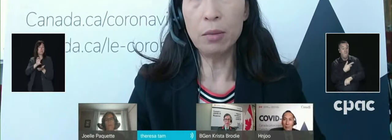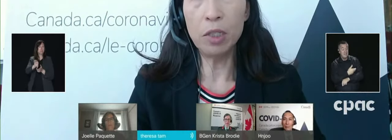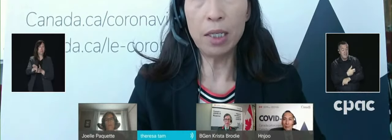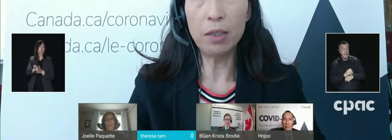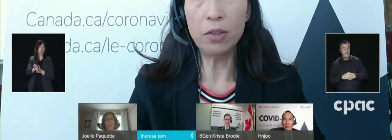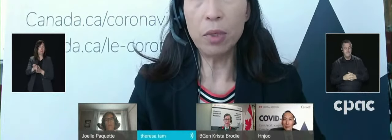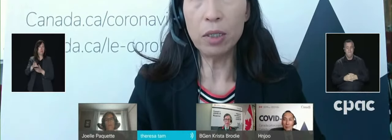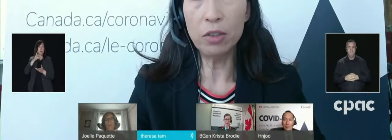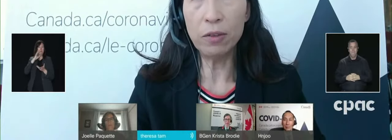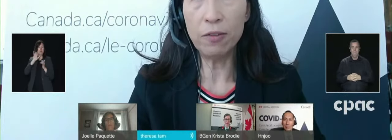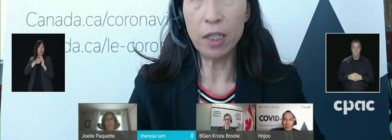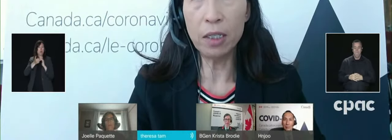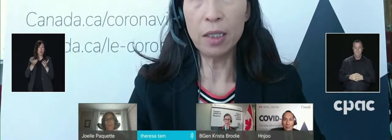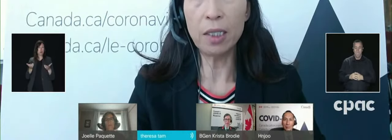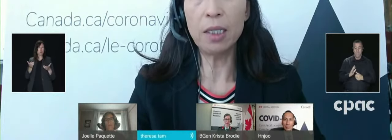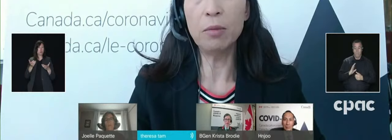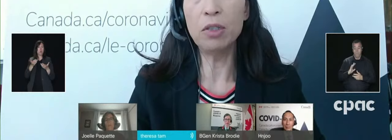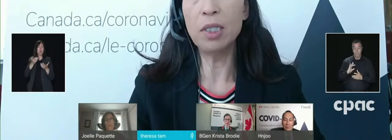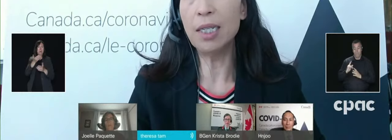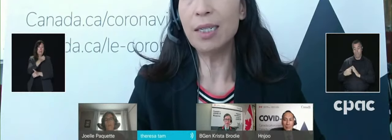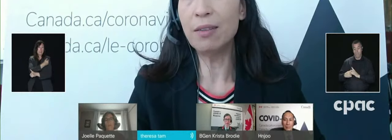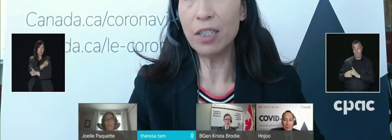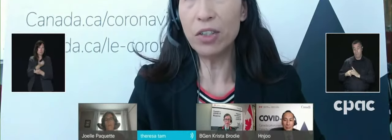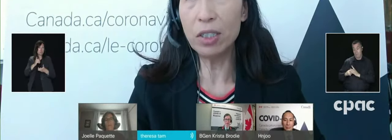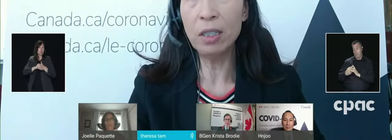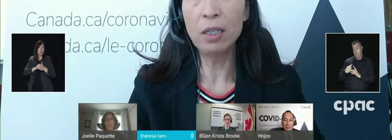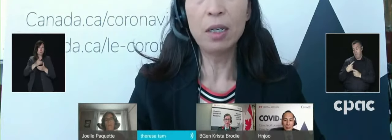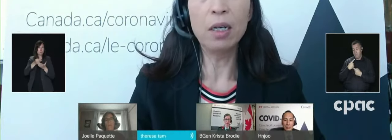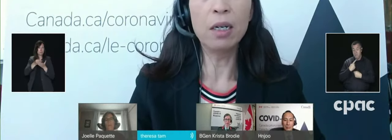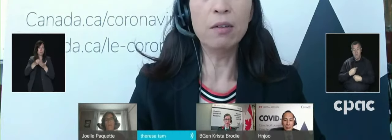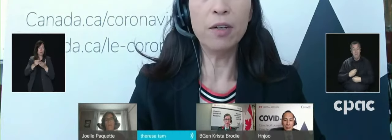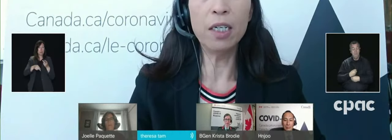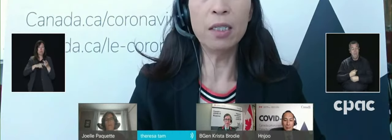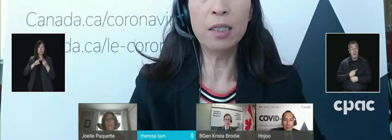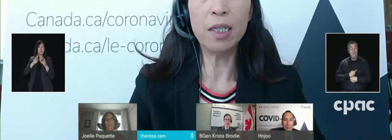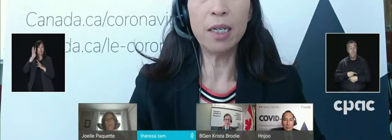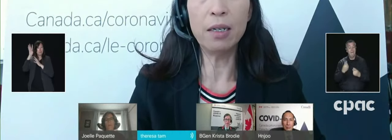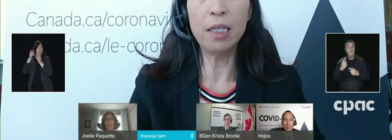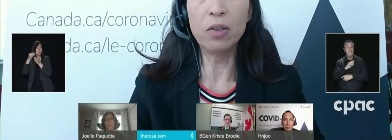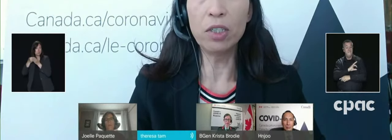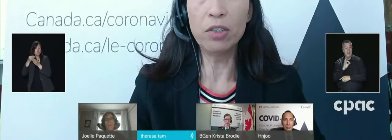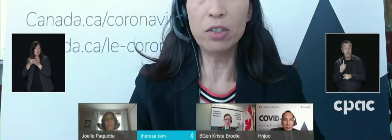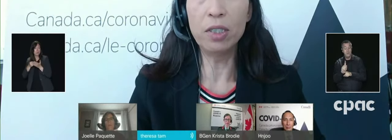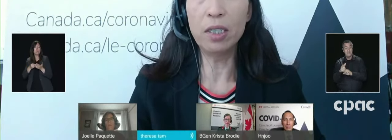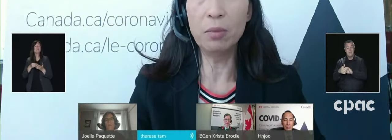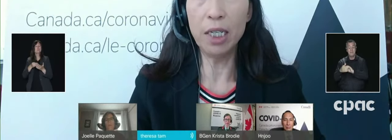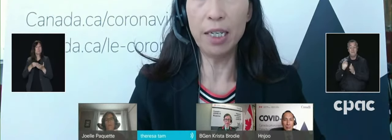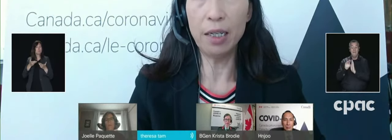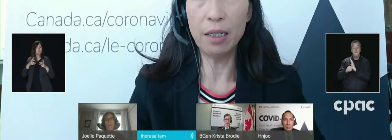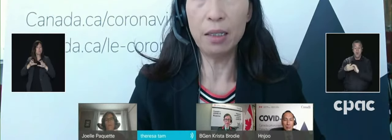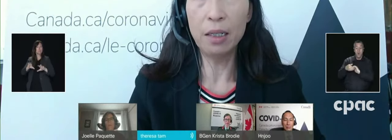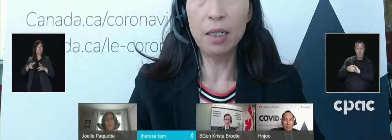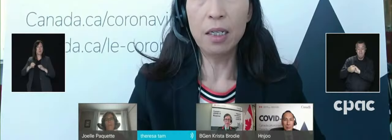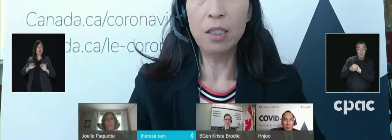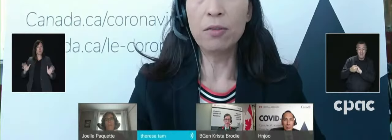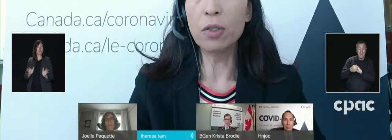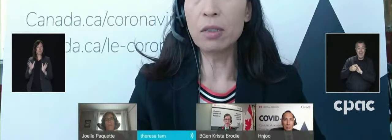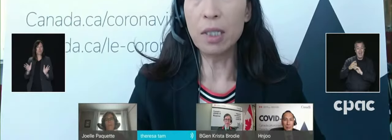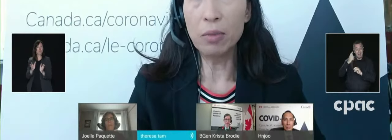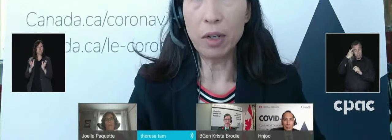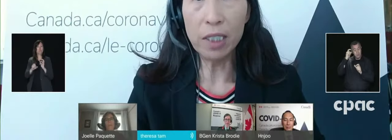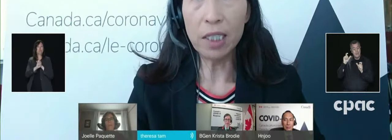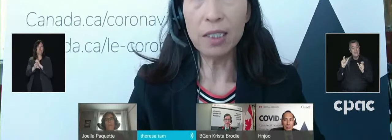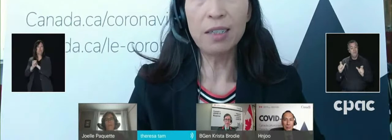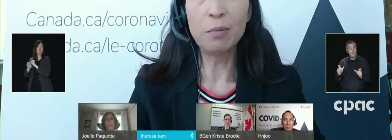terms of the Immunization Partnership Fund and the Community Innovation Fund in order to stimulate that. You've